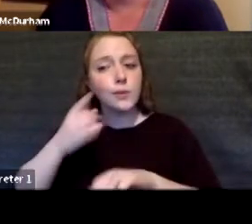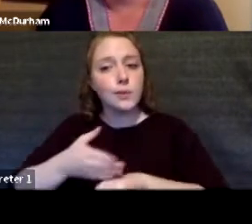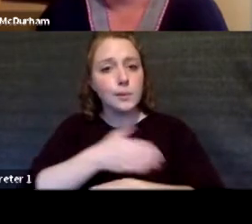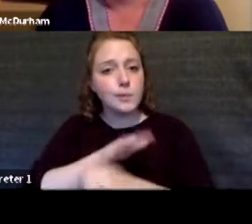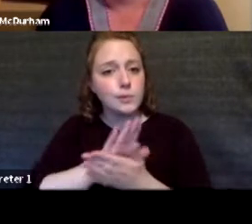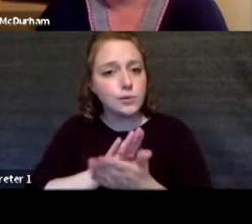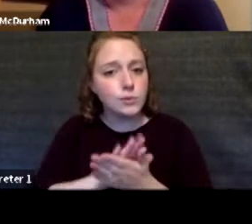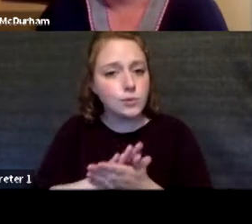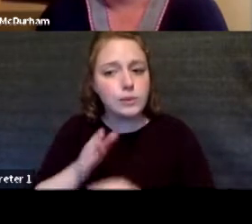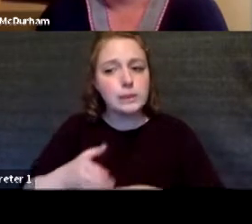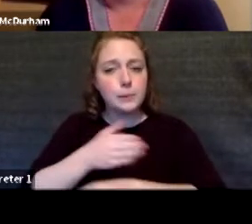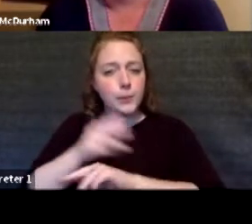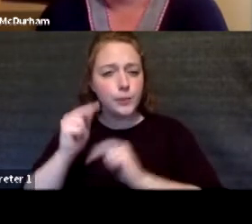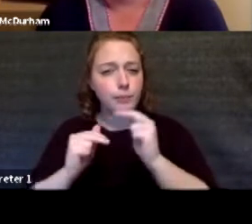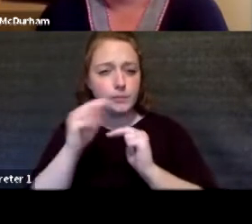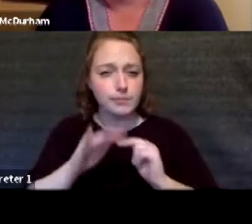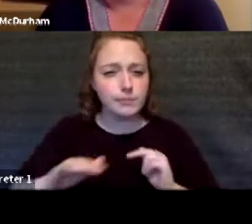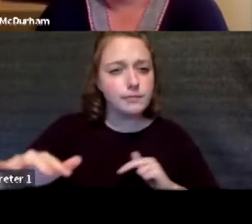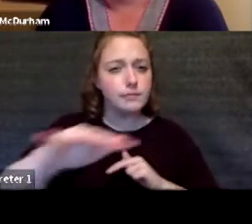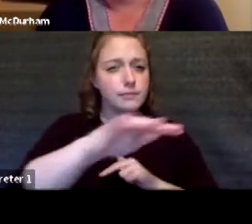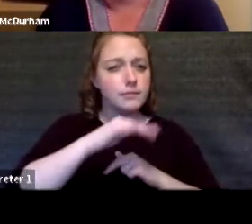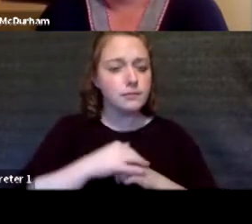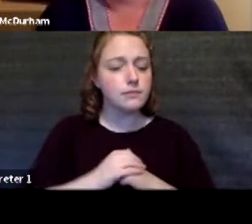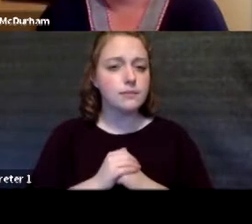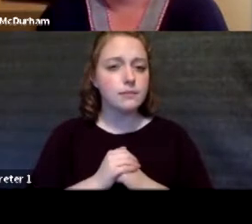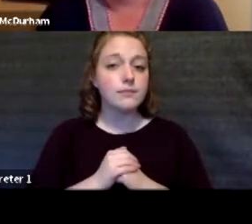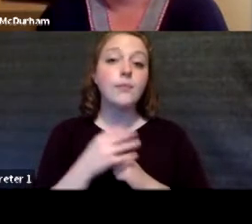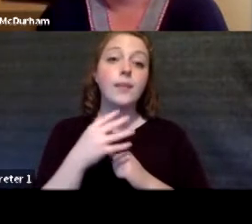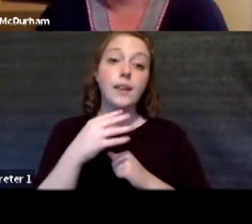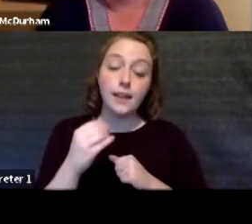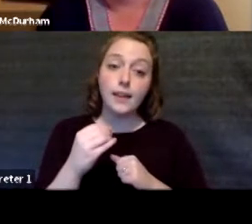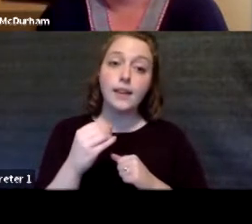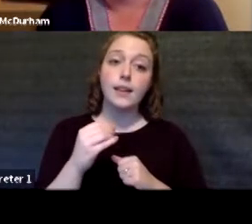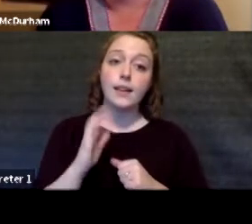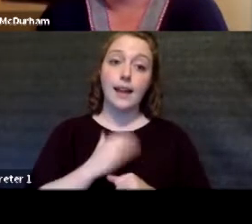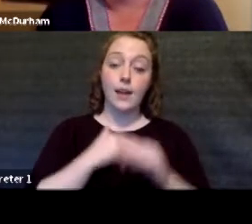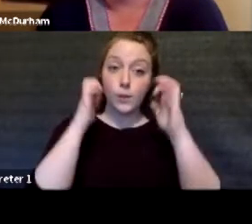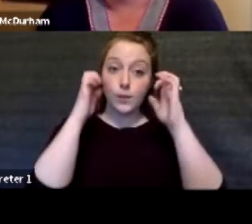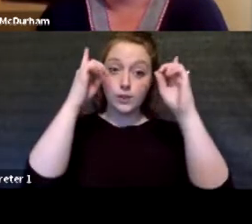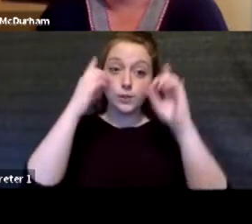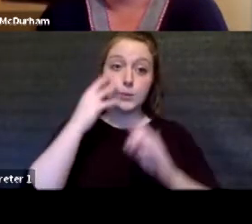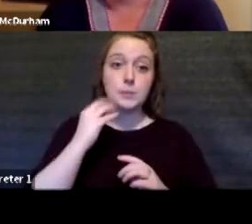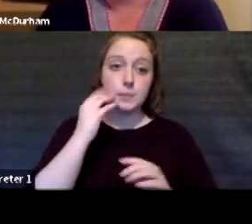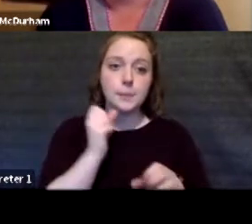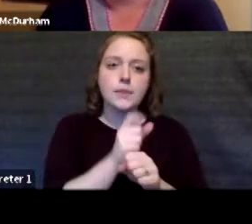to improve our facilities, and make our educational experience for our students